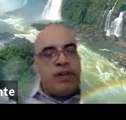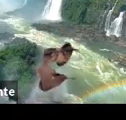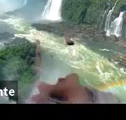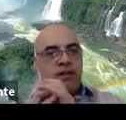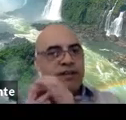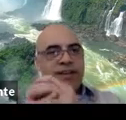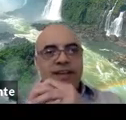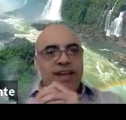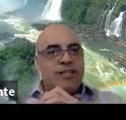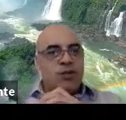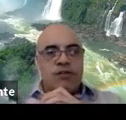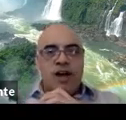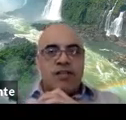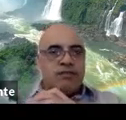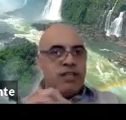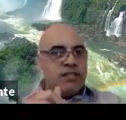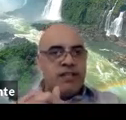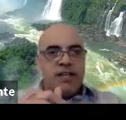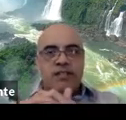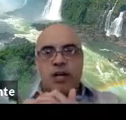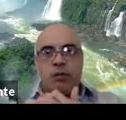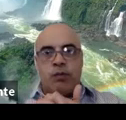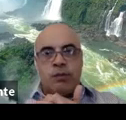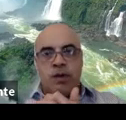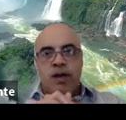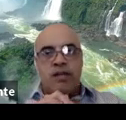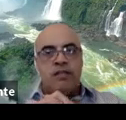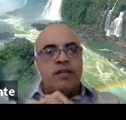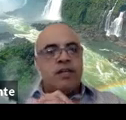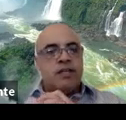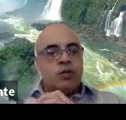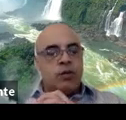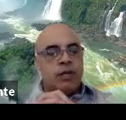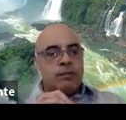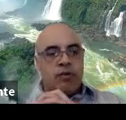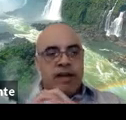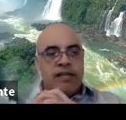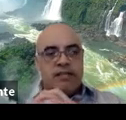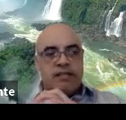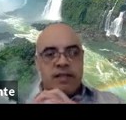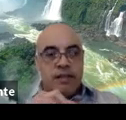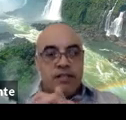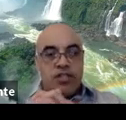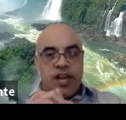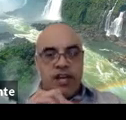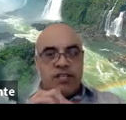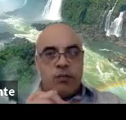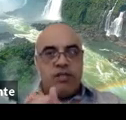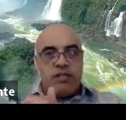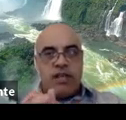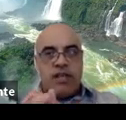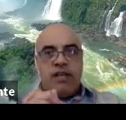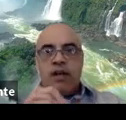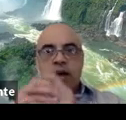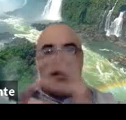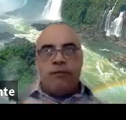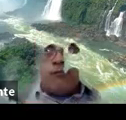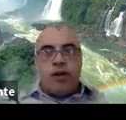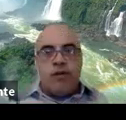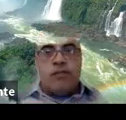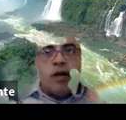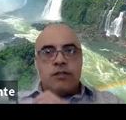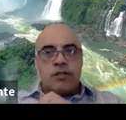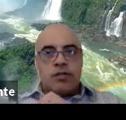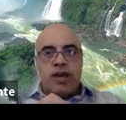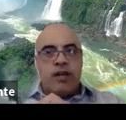we feel any sort of cognitive dissonance? How do we respond? Do we embrace this change that we see in